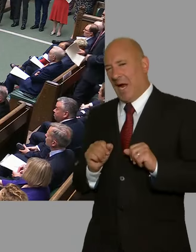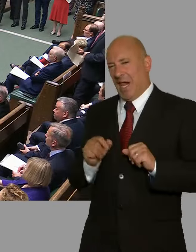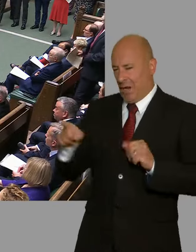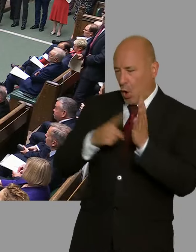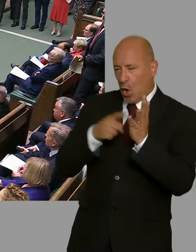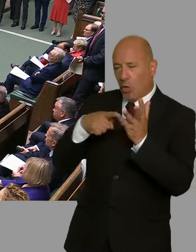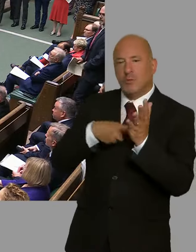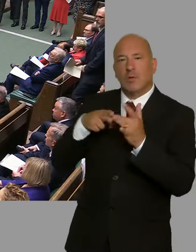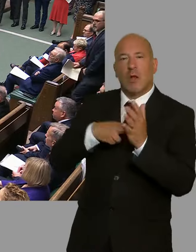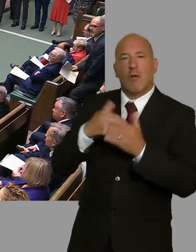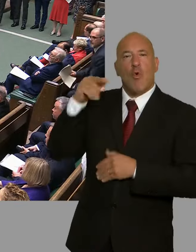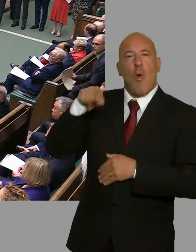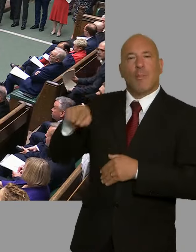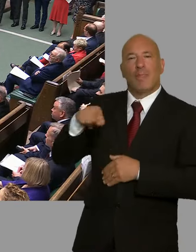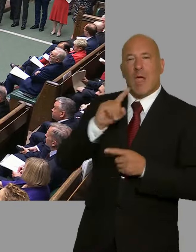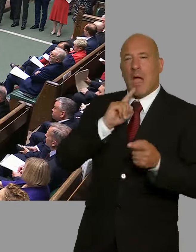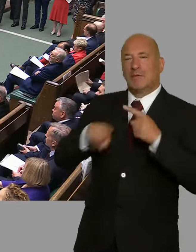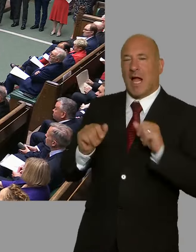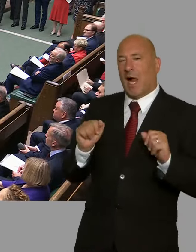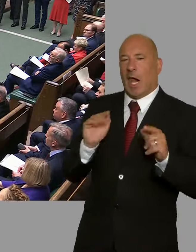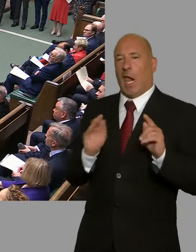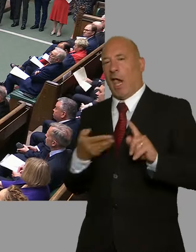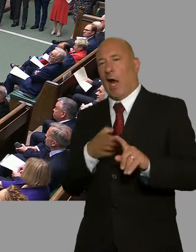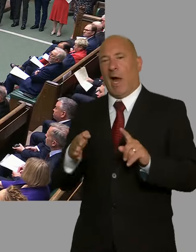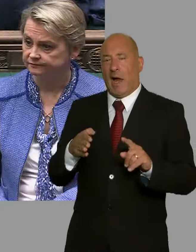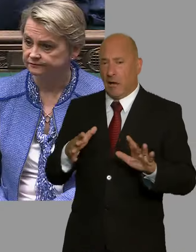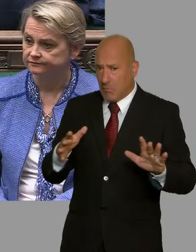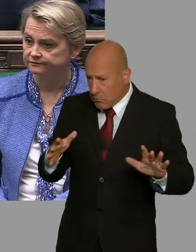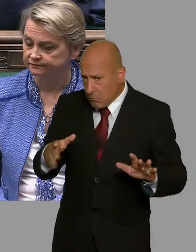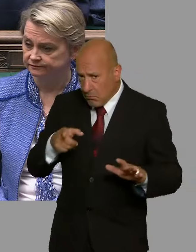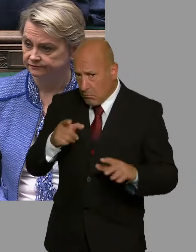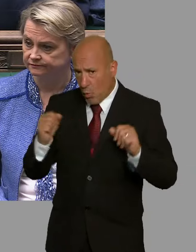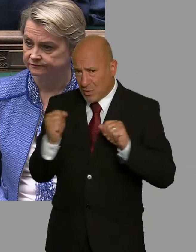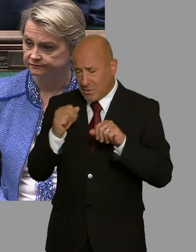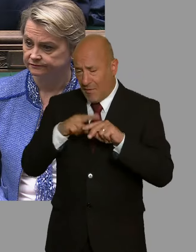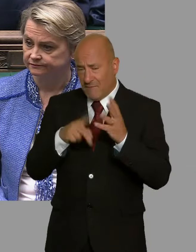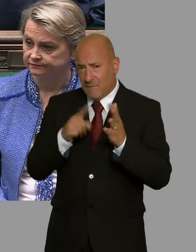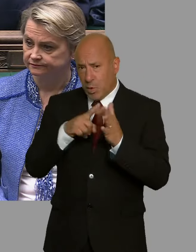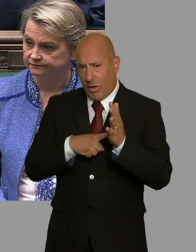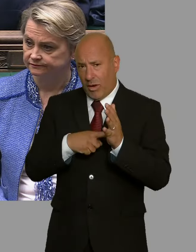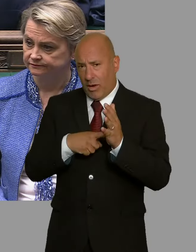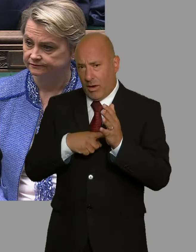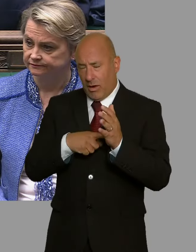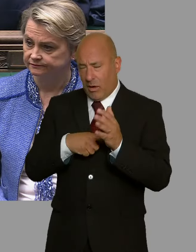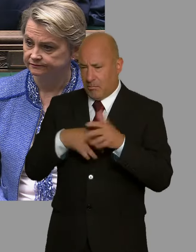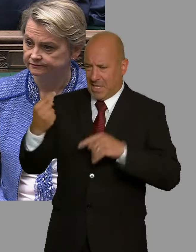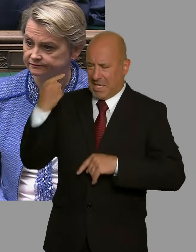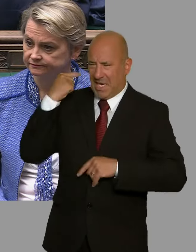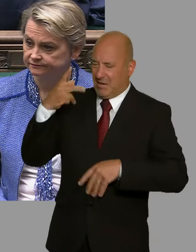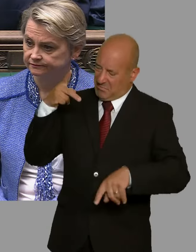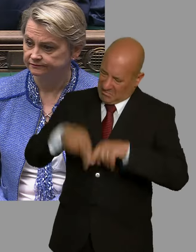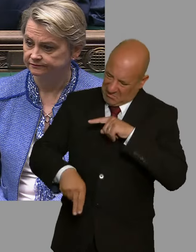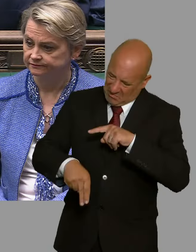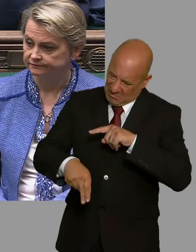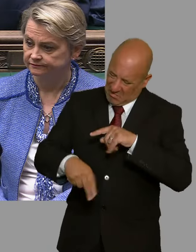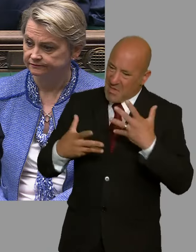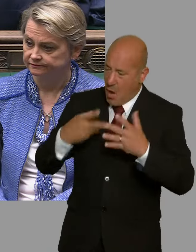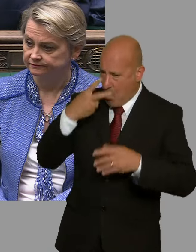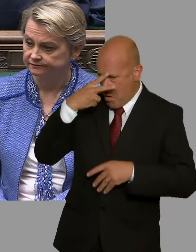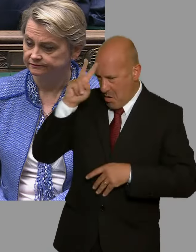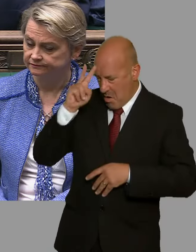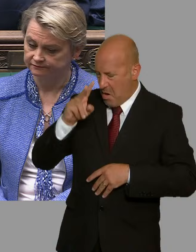Mr. Speaker, firstly, can I just thank him for his comments about the Bicester tragedy. And it's very important that in a moment like this, the House does